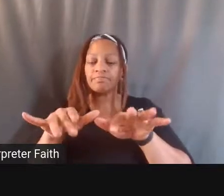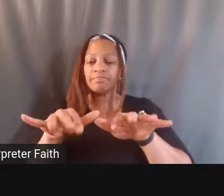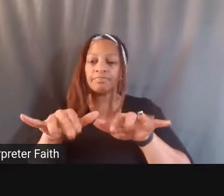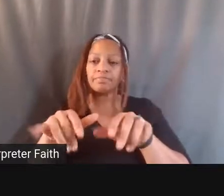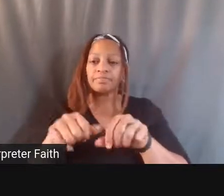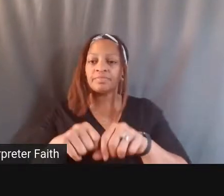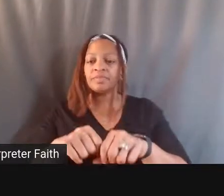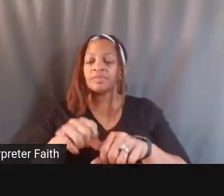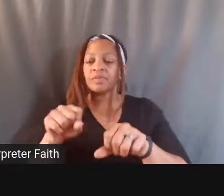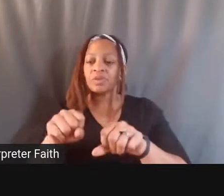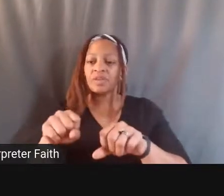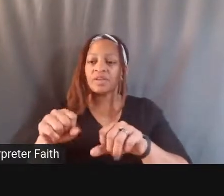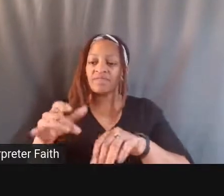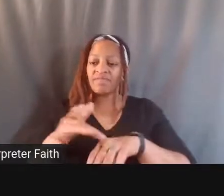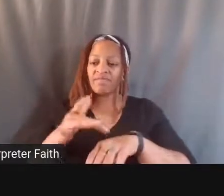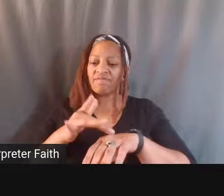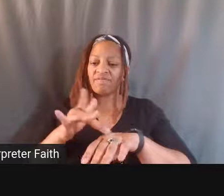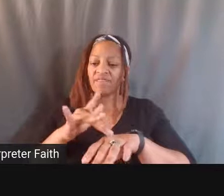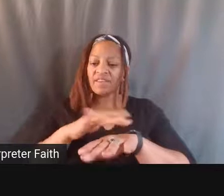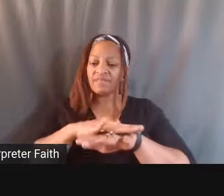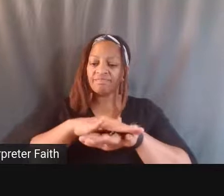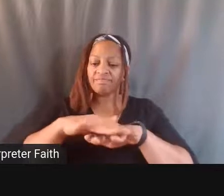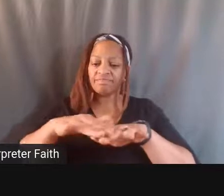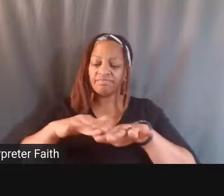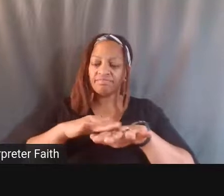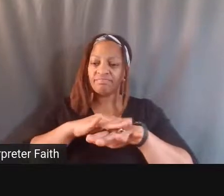feeling the sensation in your feet.